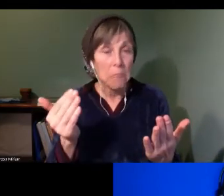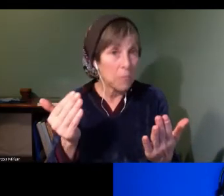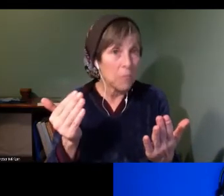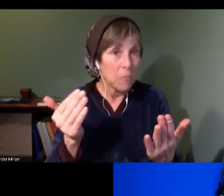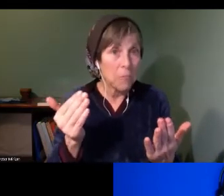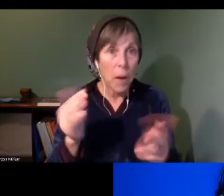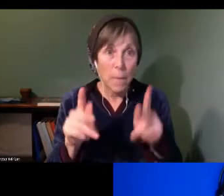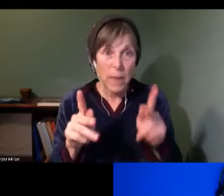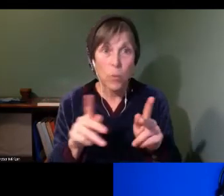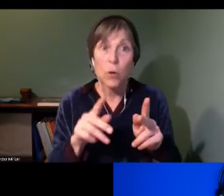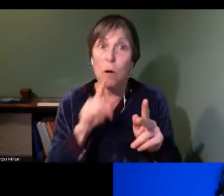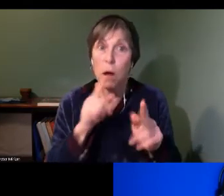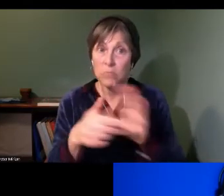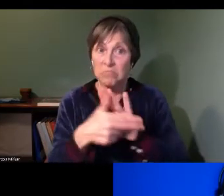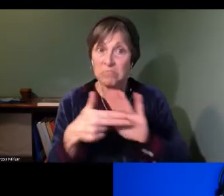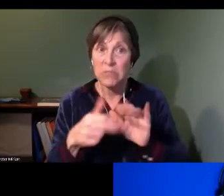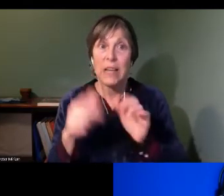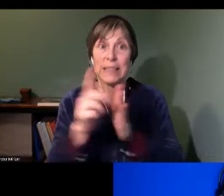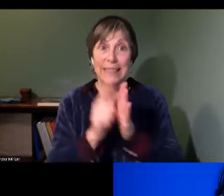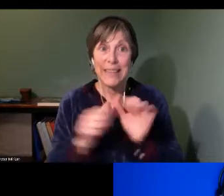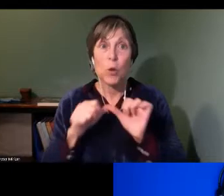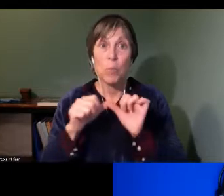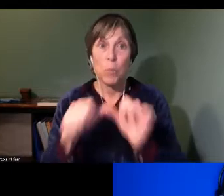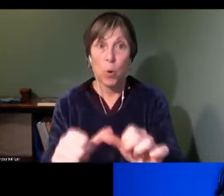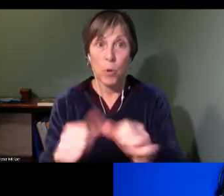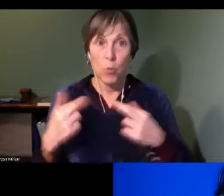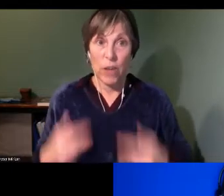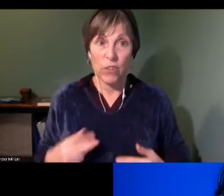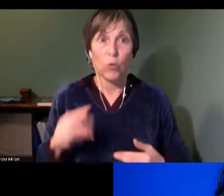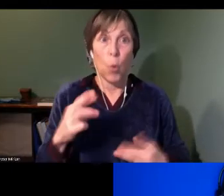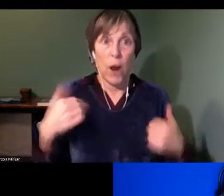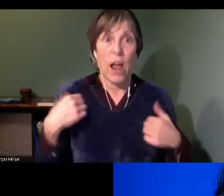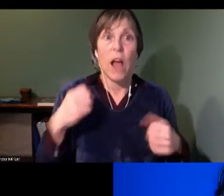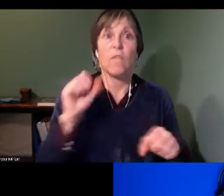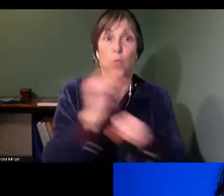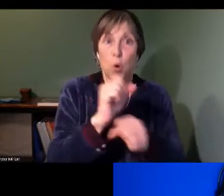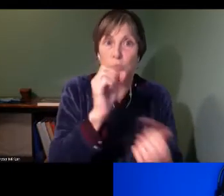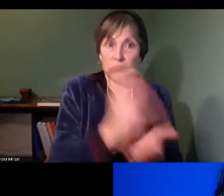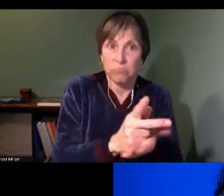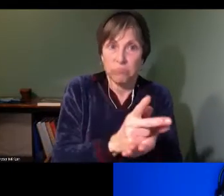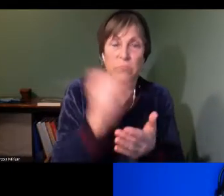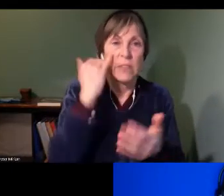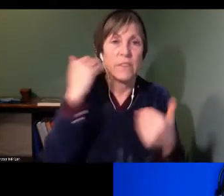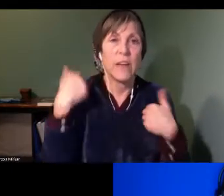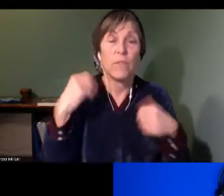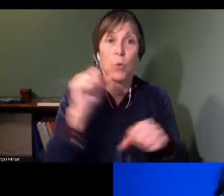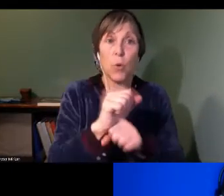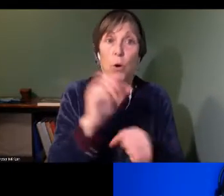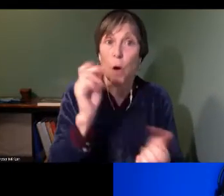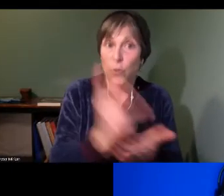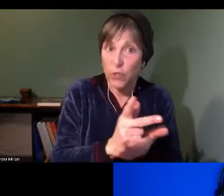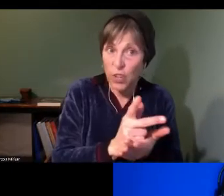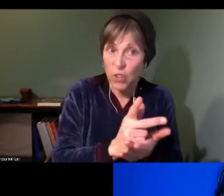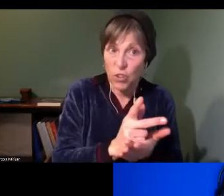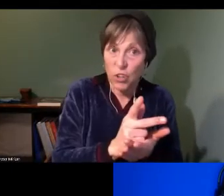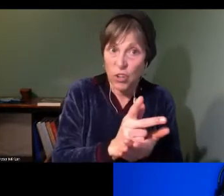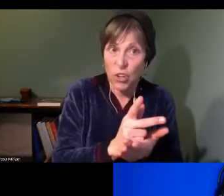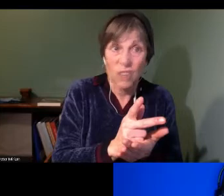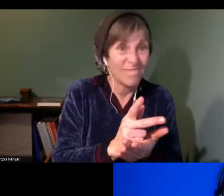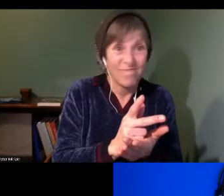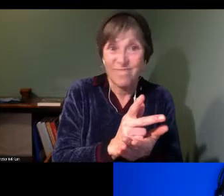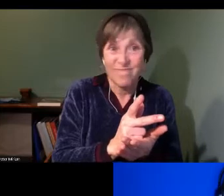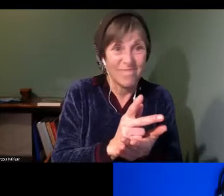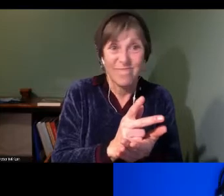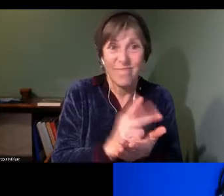legal permanent residents or have a work authorization some people who have a work authorization will lose that work authorized